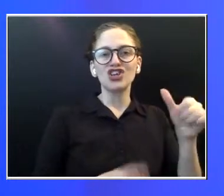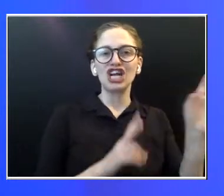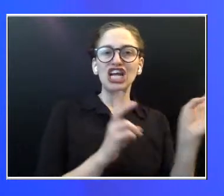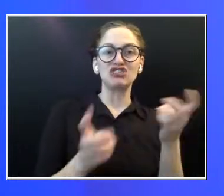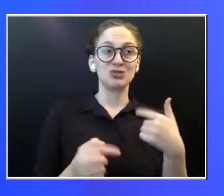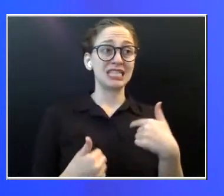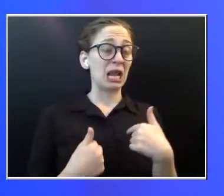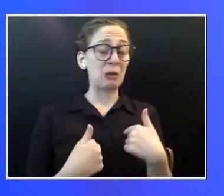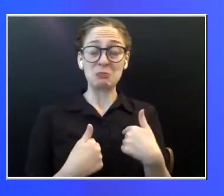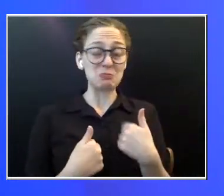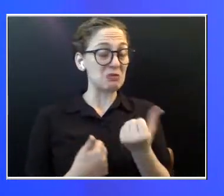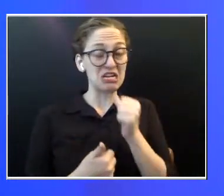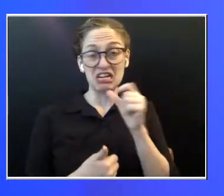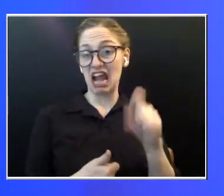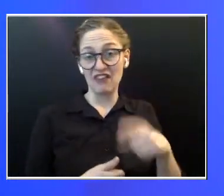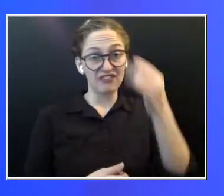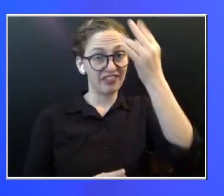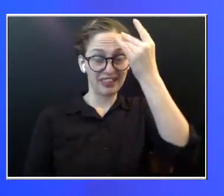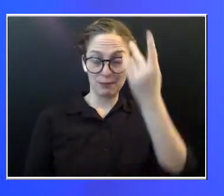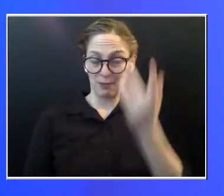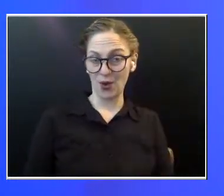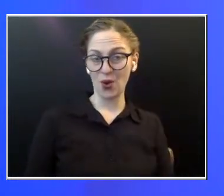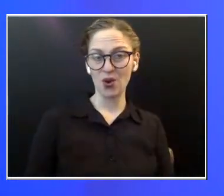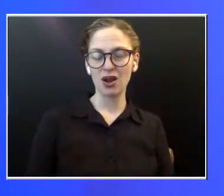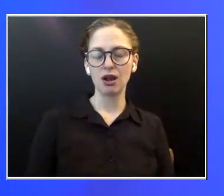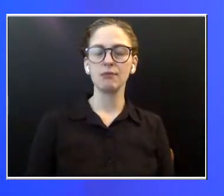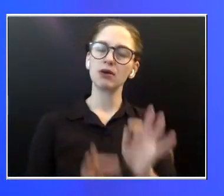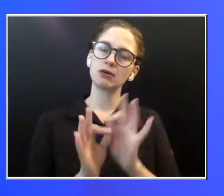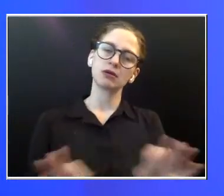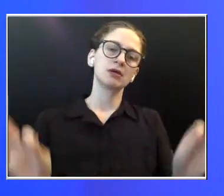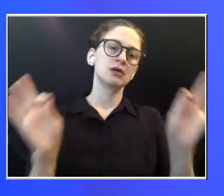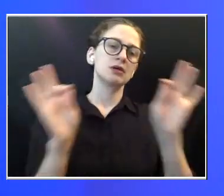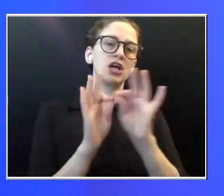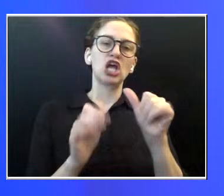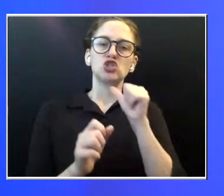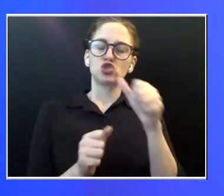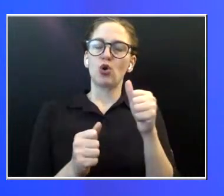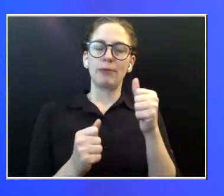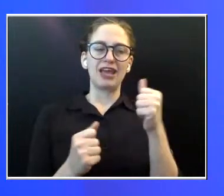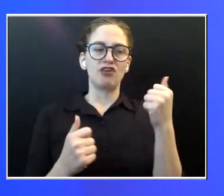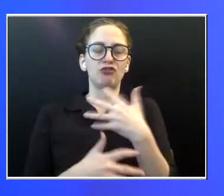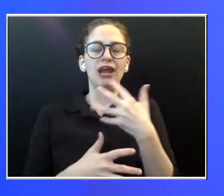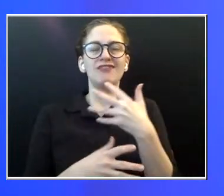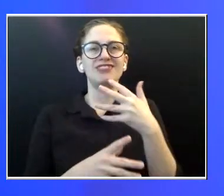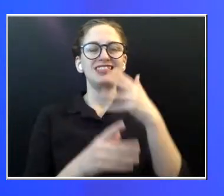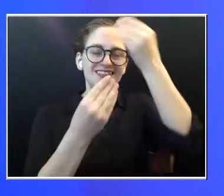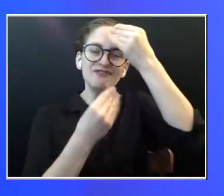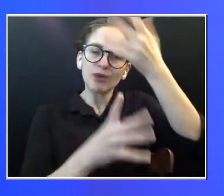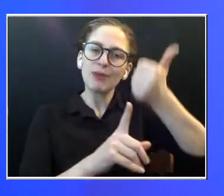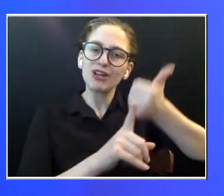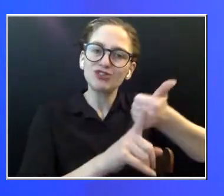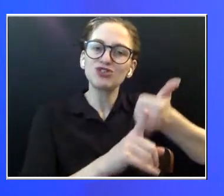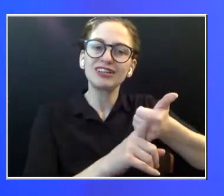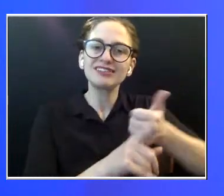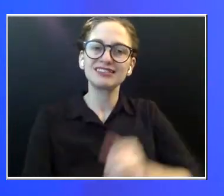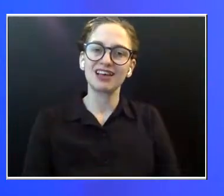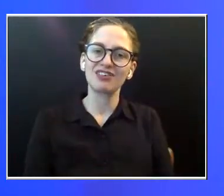But I think the key is to just not be scared of the information, and it would have been really easy to kind of hide from